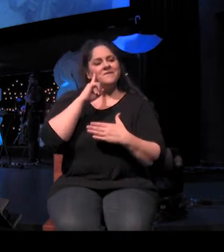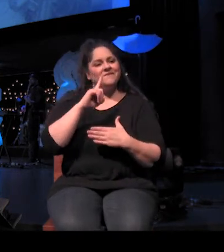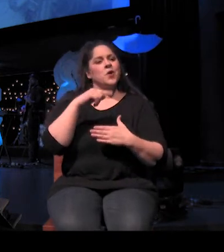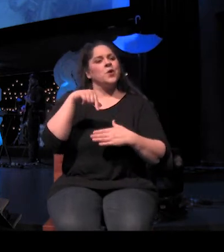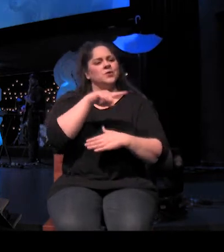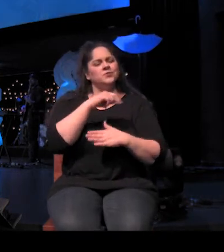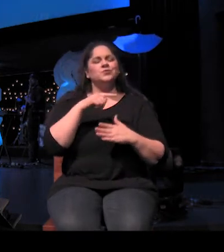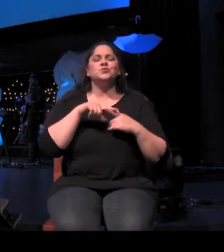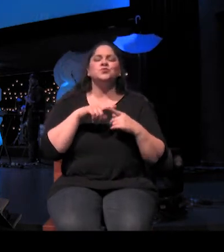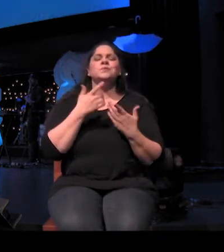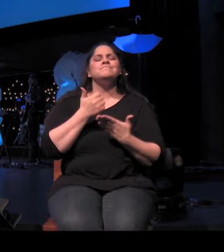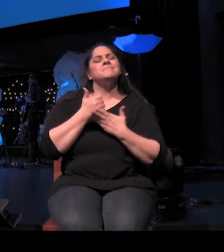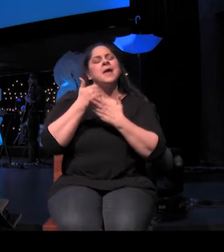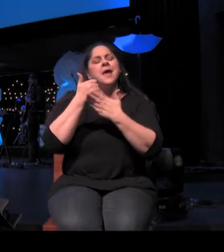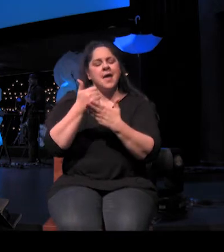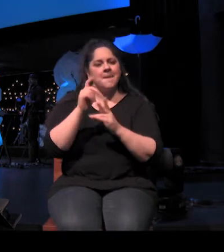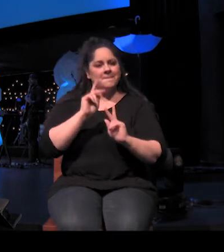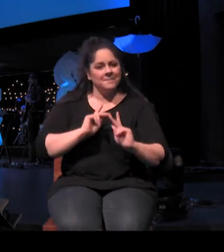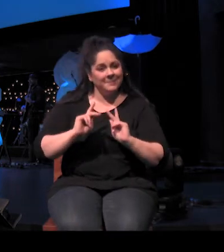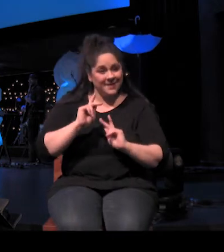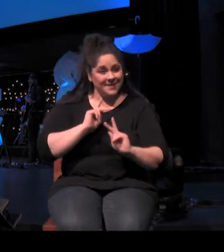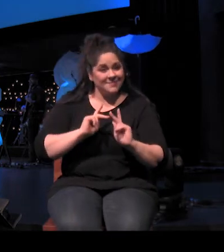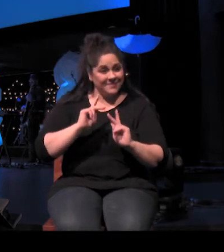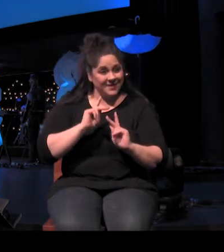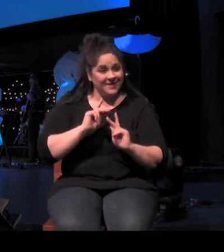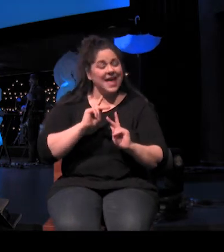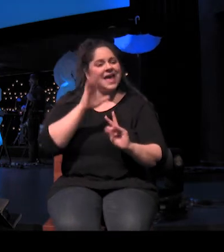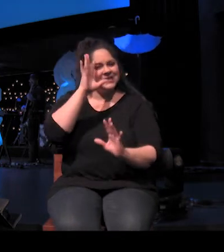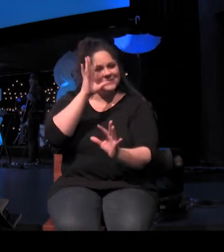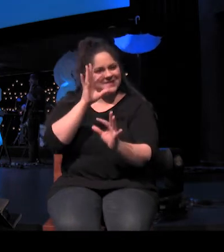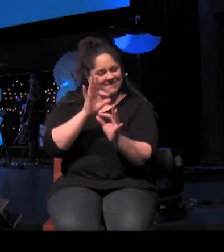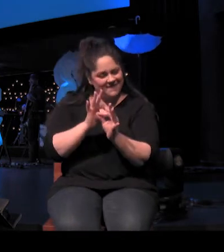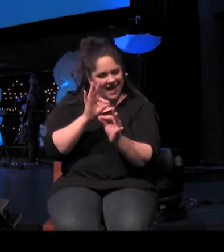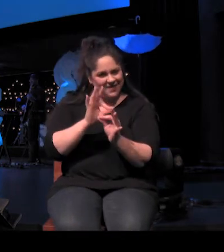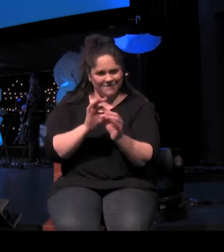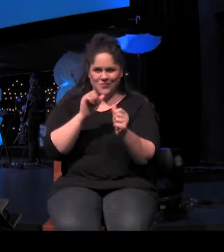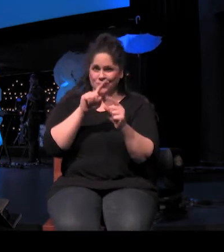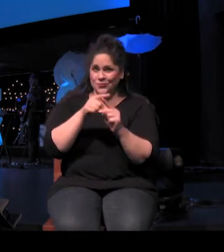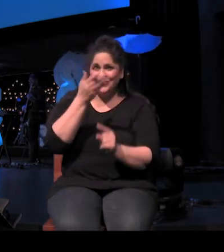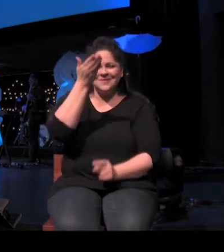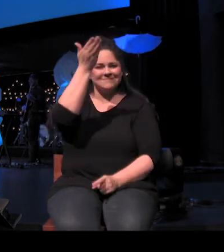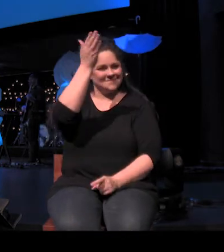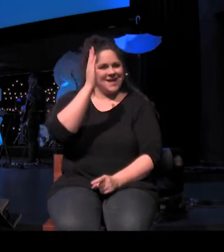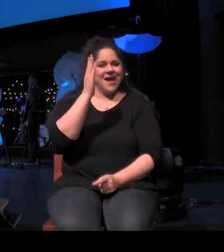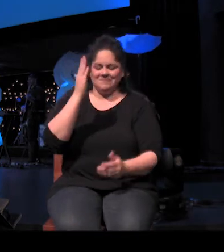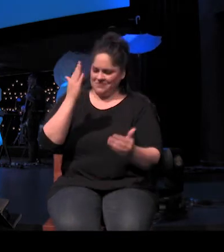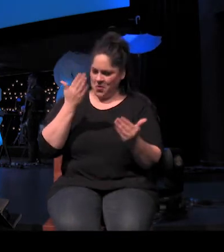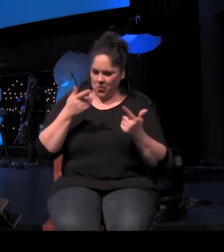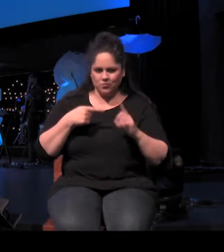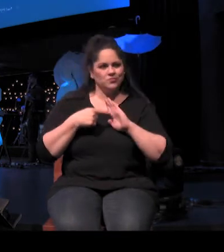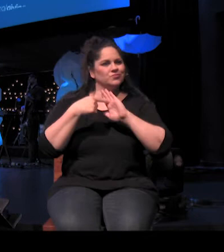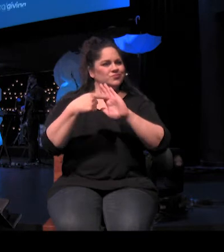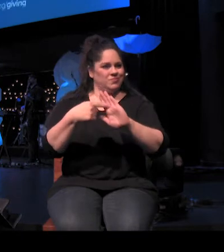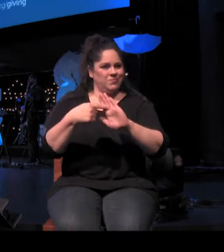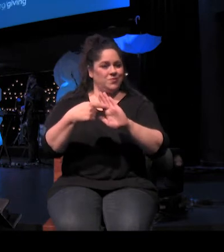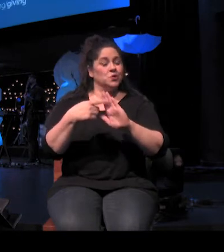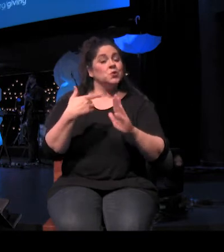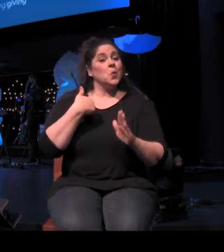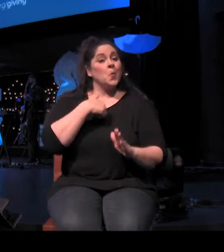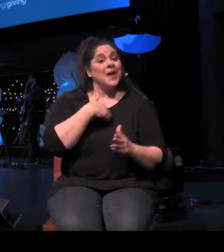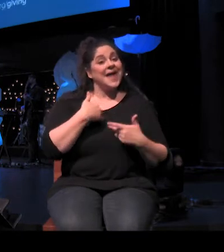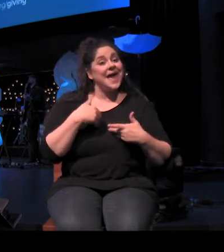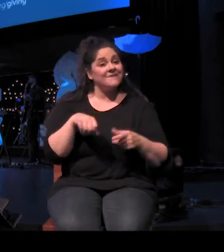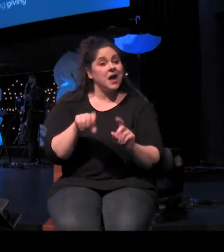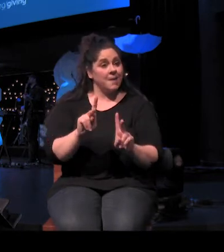That's a fancy, mouthful way of saying being faithful with what's right in front of us. And we have this opportunity in